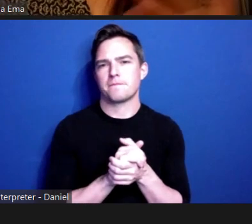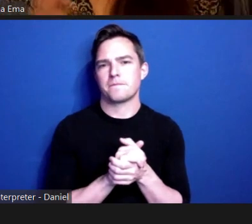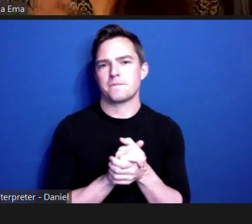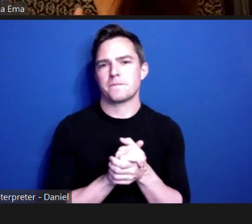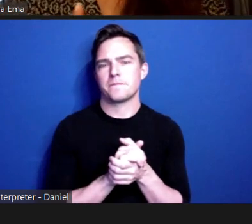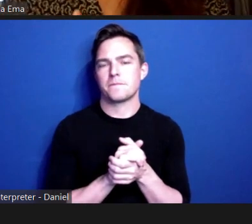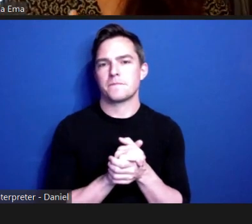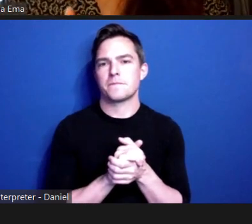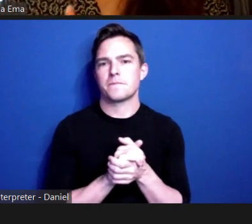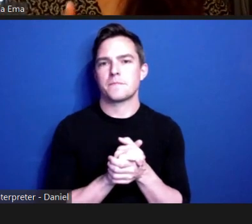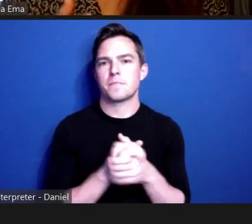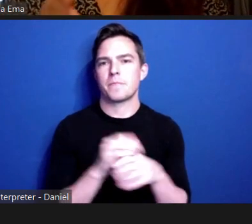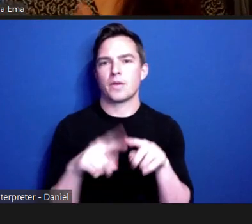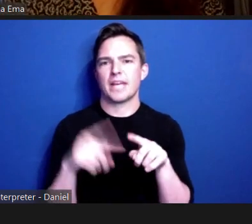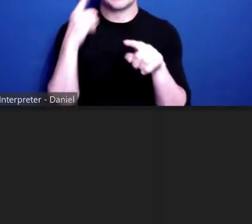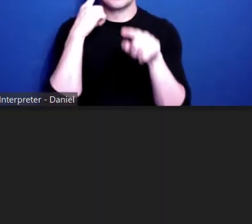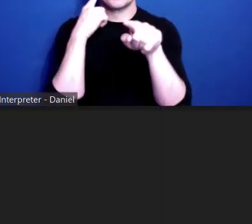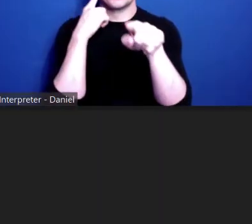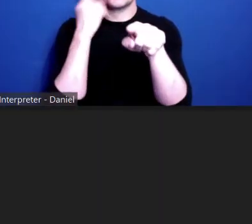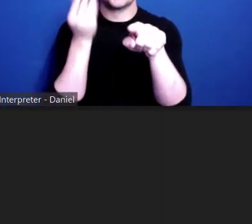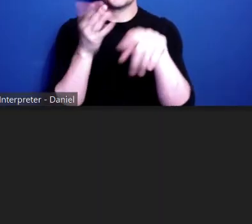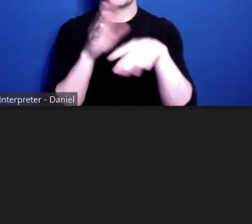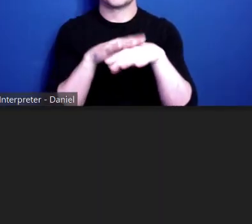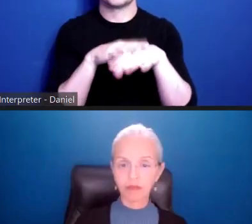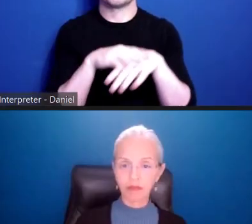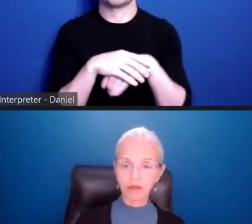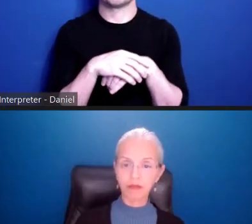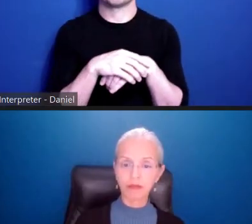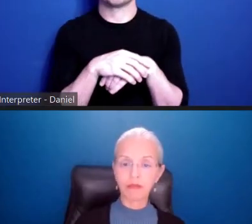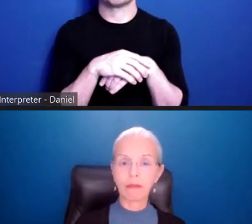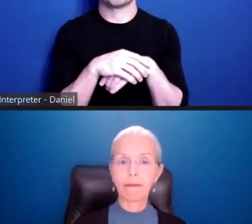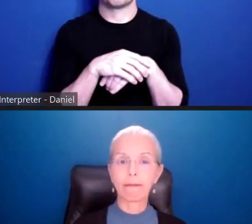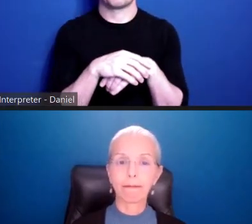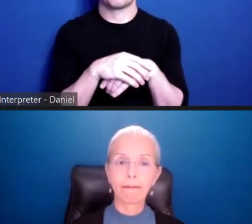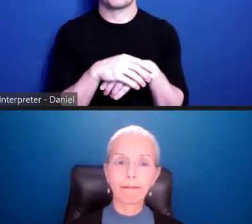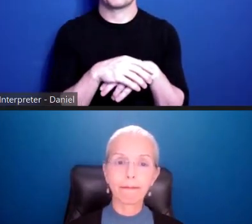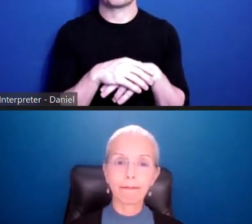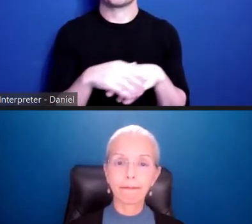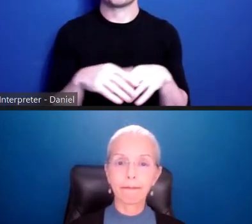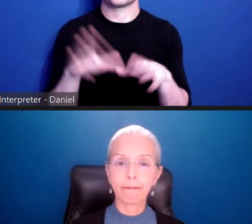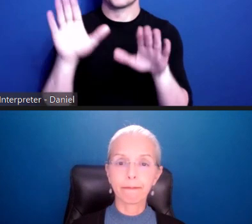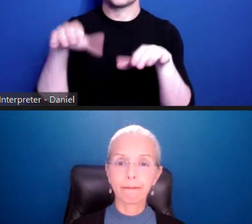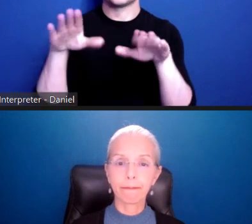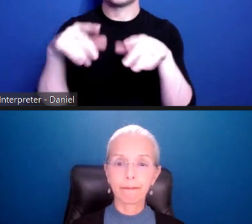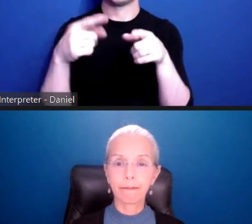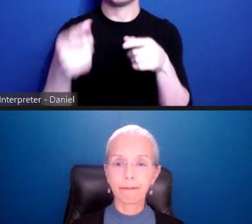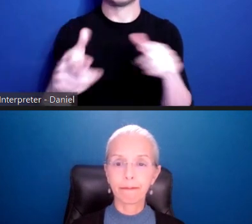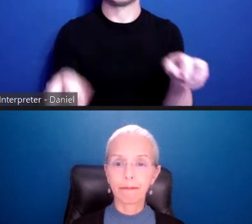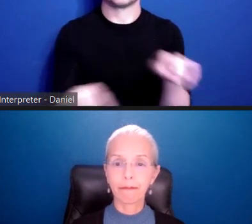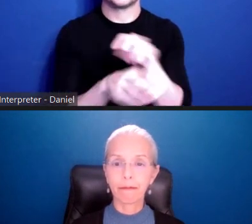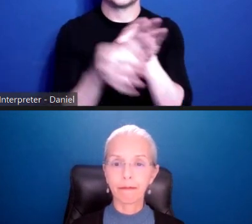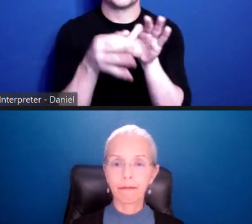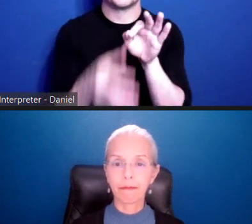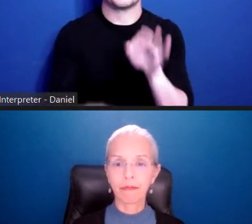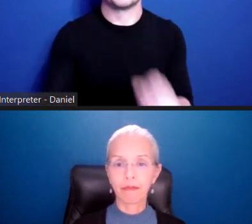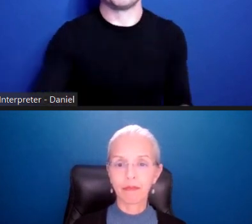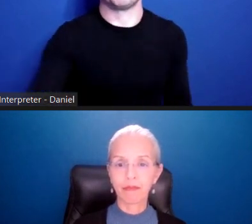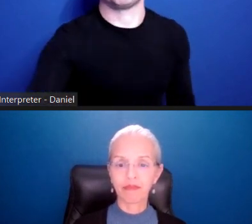Suhana, Suhana, you are